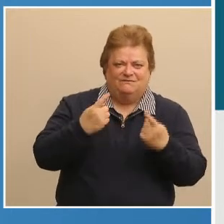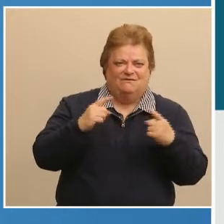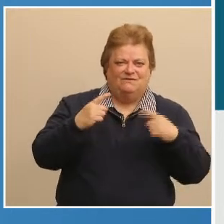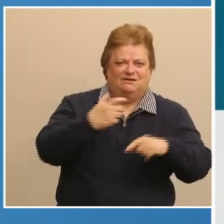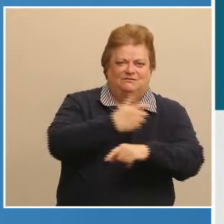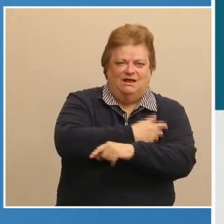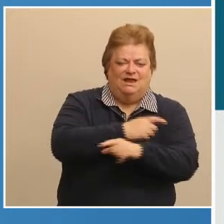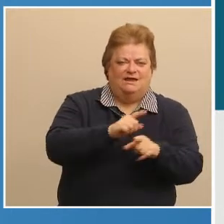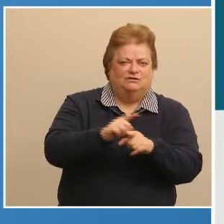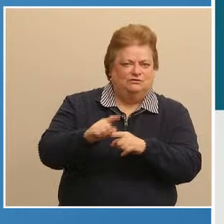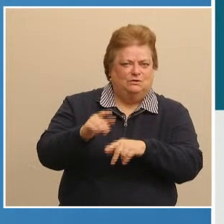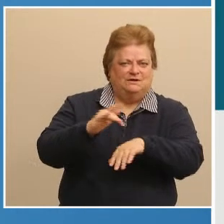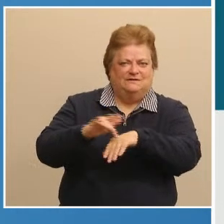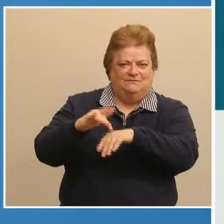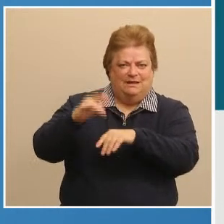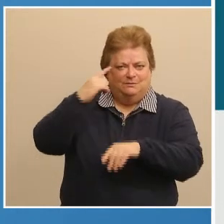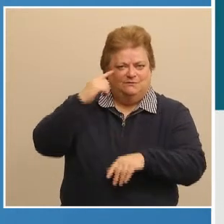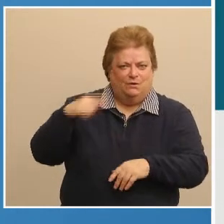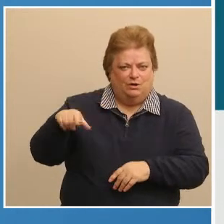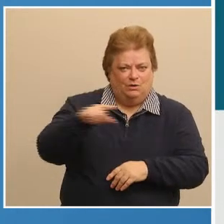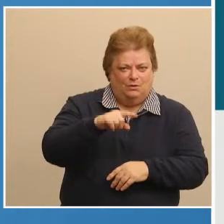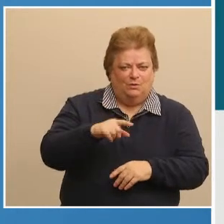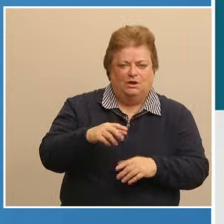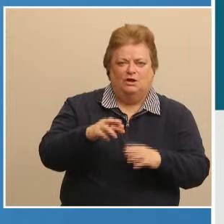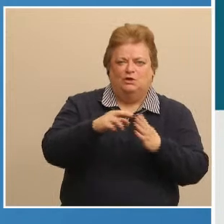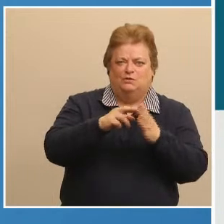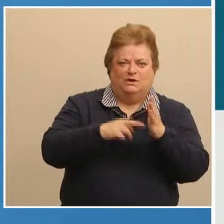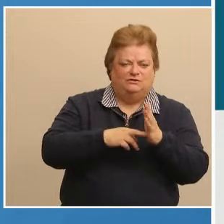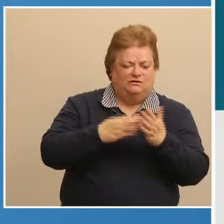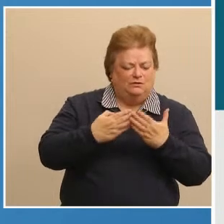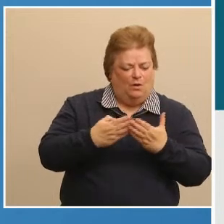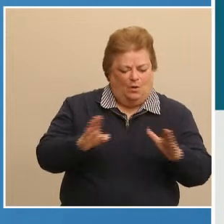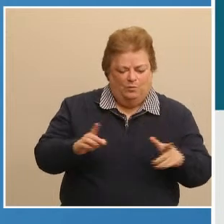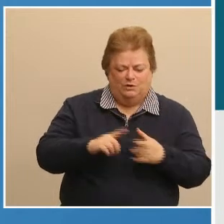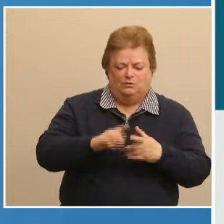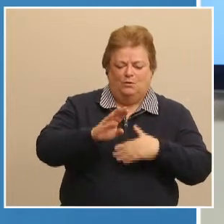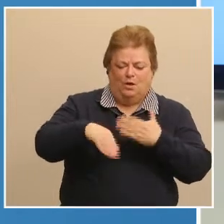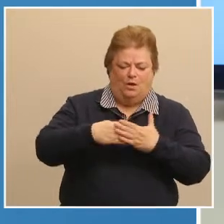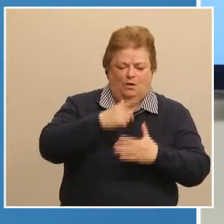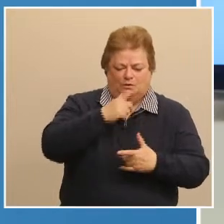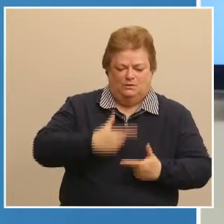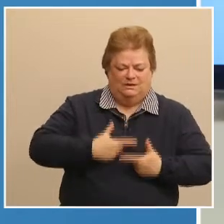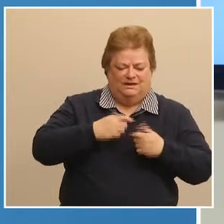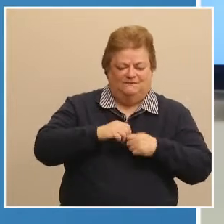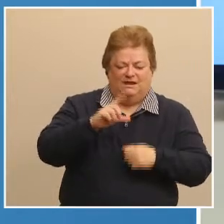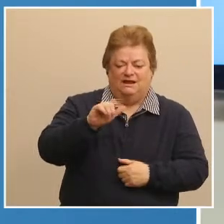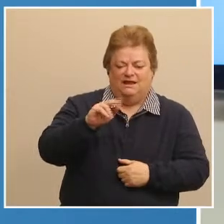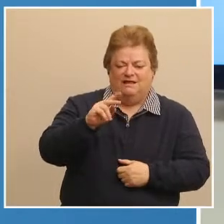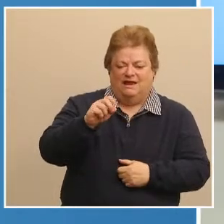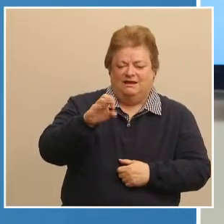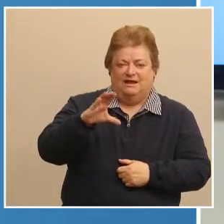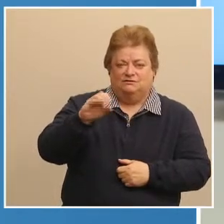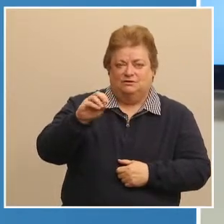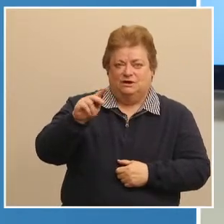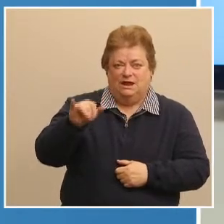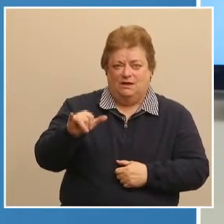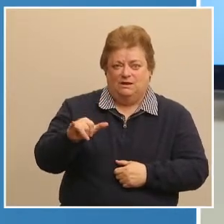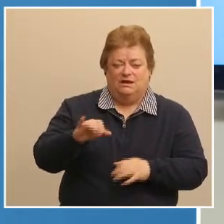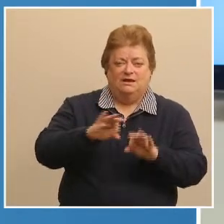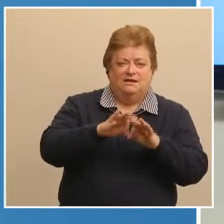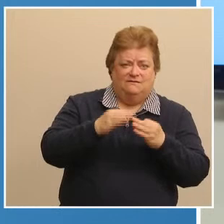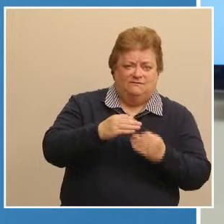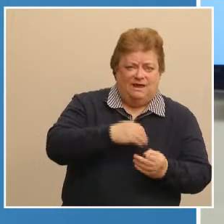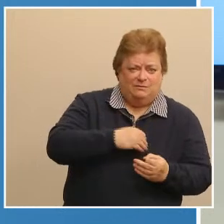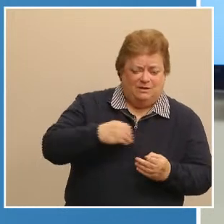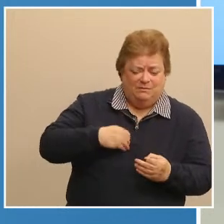as it's available to you. Registration is open to all county residents. Family members and caregivers are encouraged